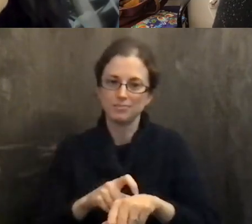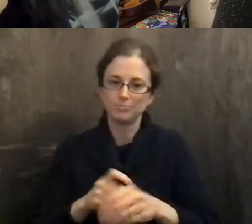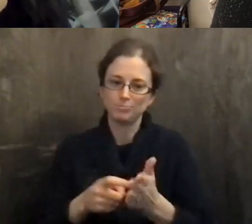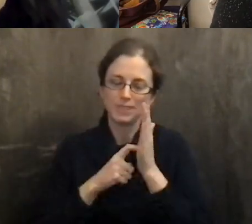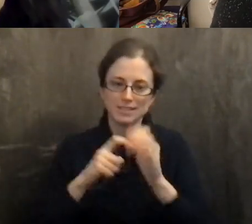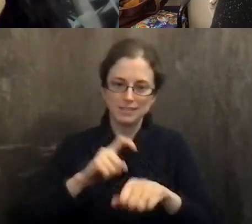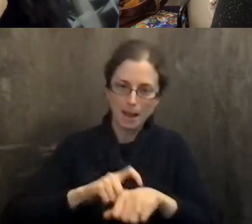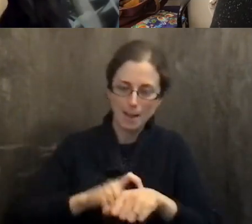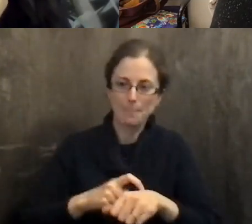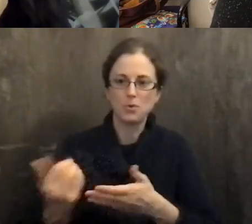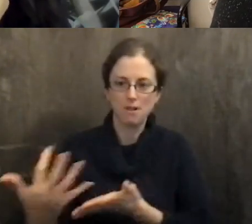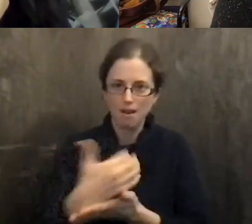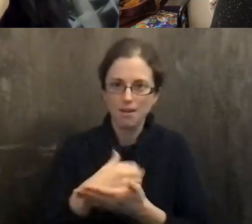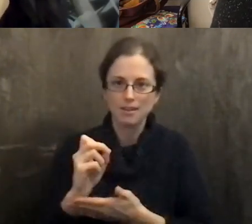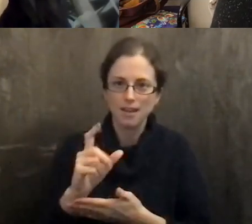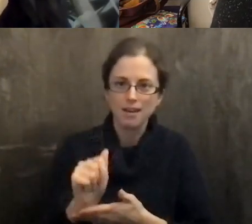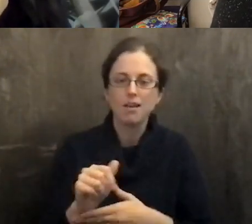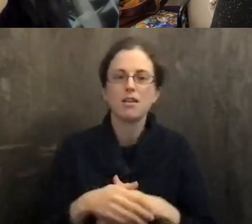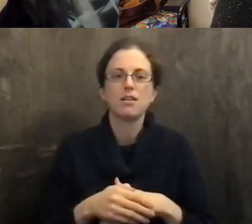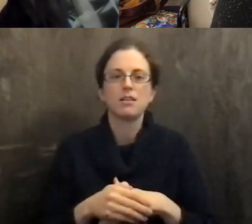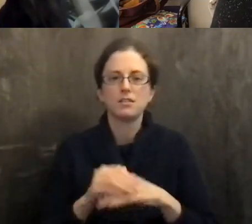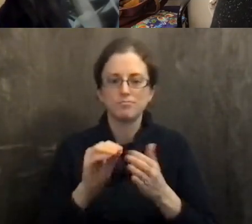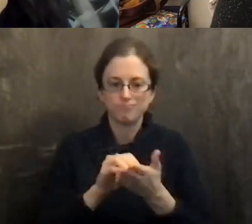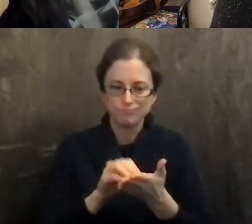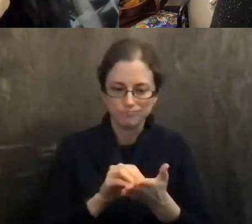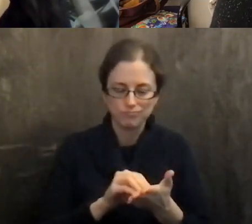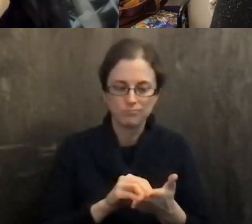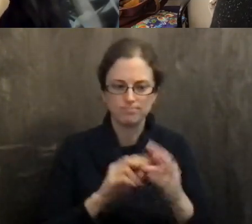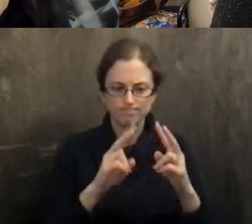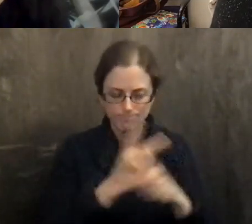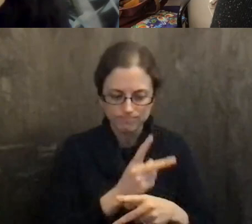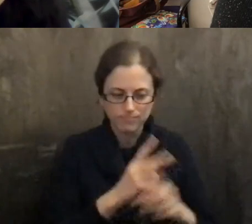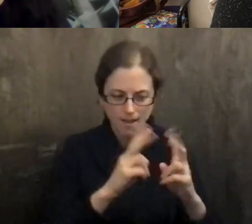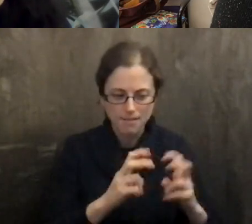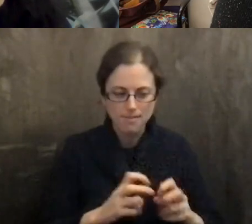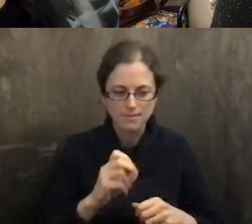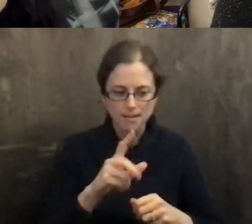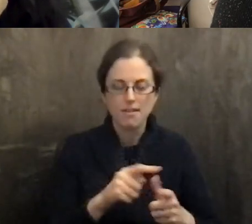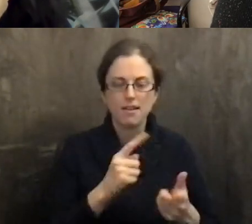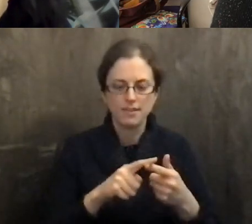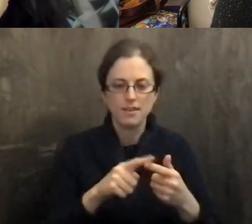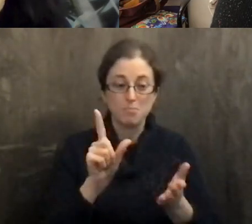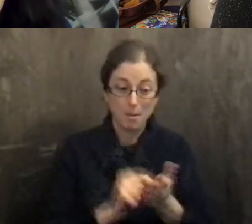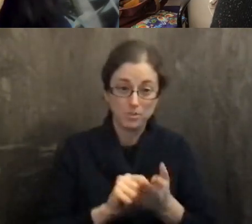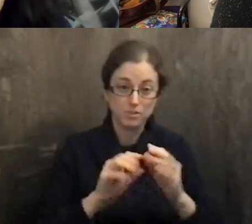time to write it up, and it takes time to publish it. So considering that the vaccine has just become available